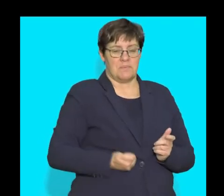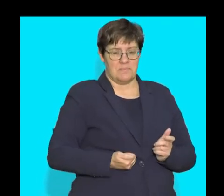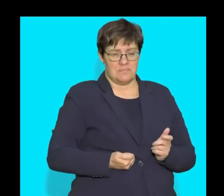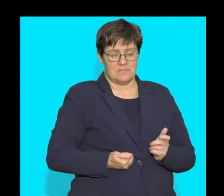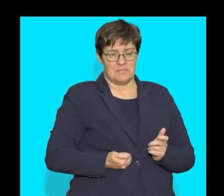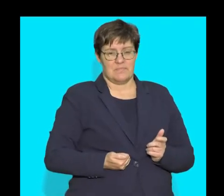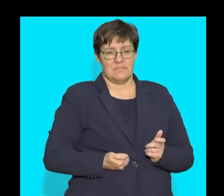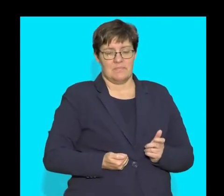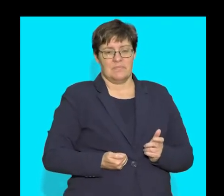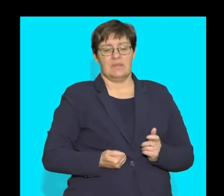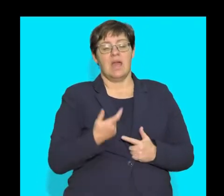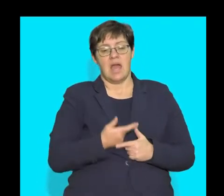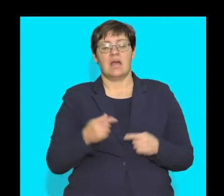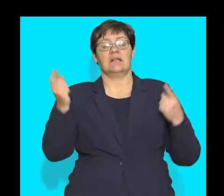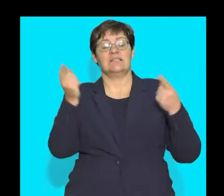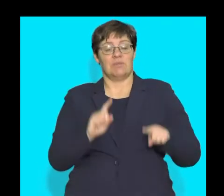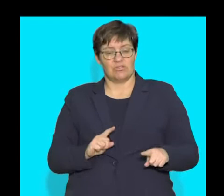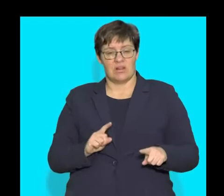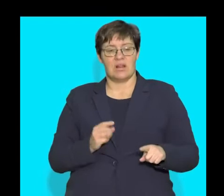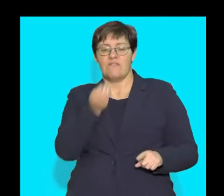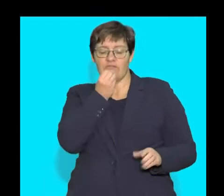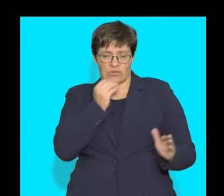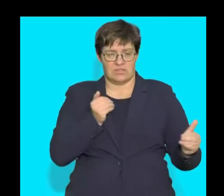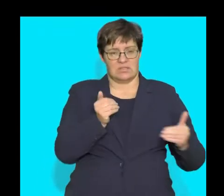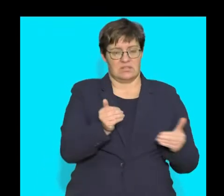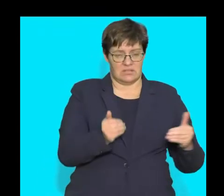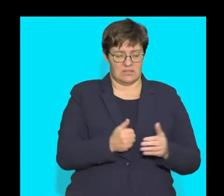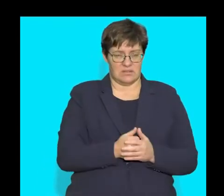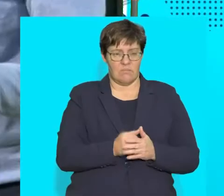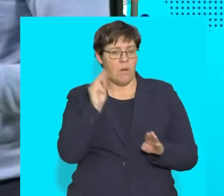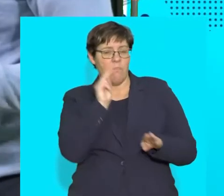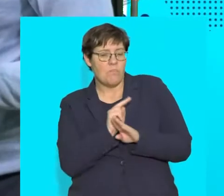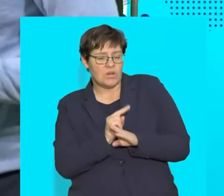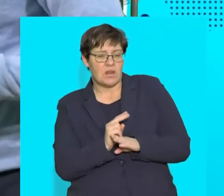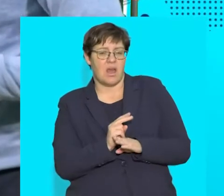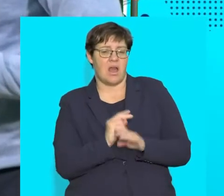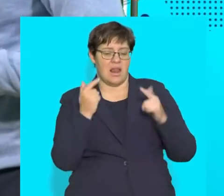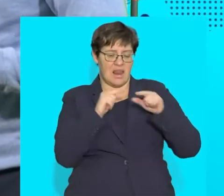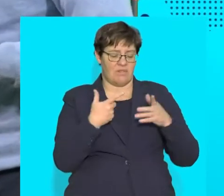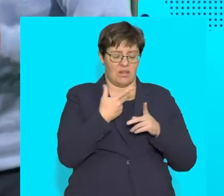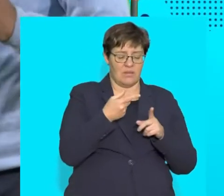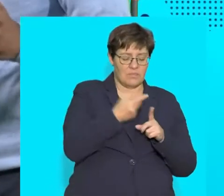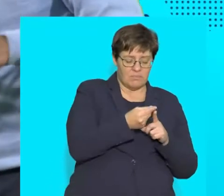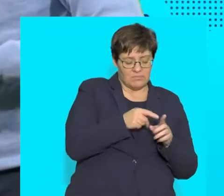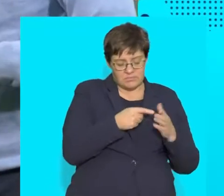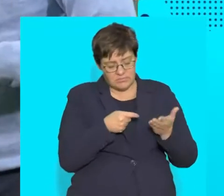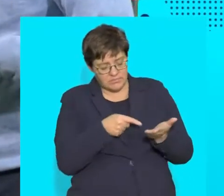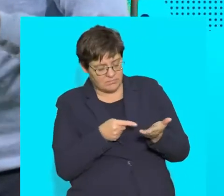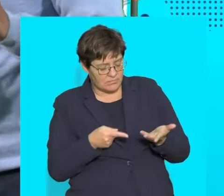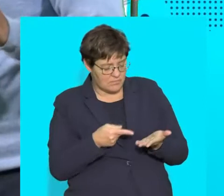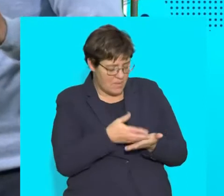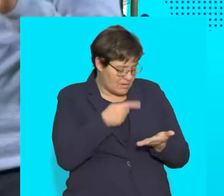insulin and a specially adapted diet. They need to constantly monitor their blood sugar levels and take